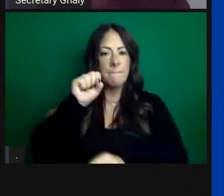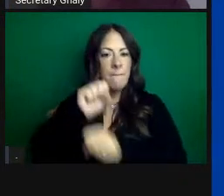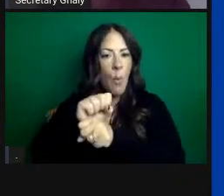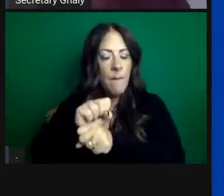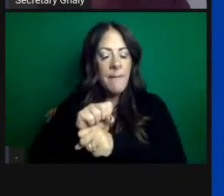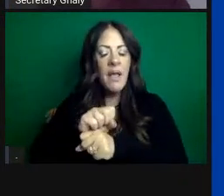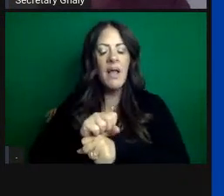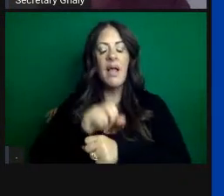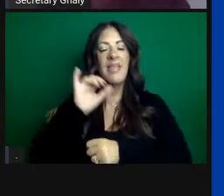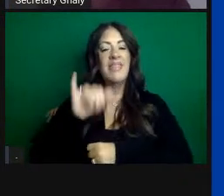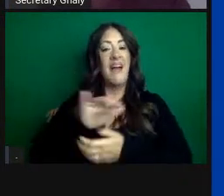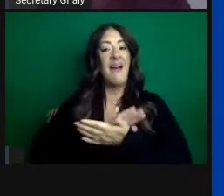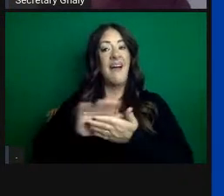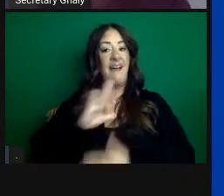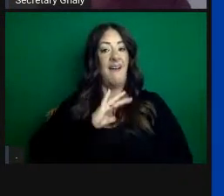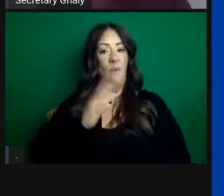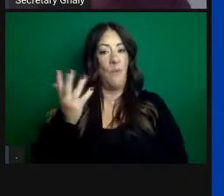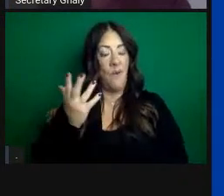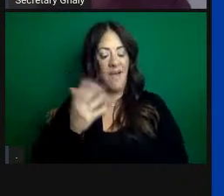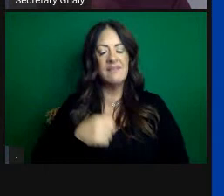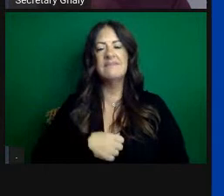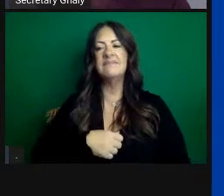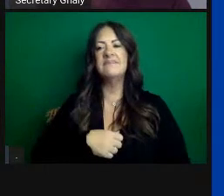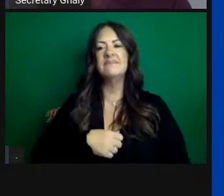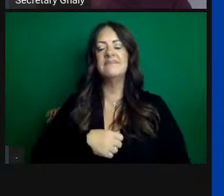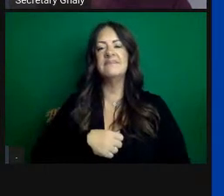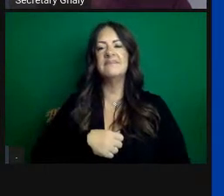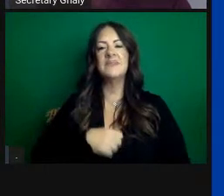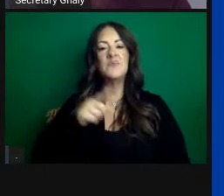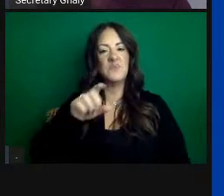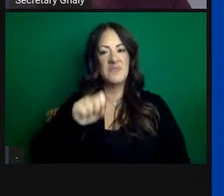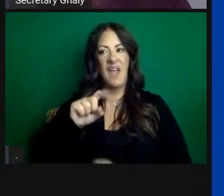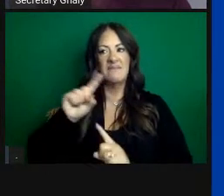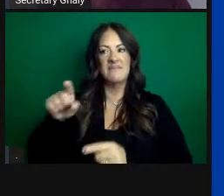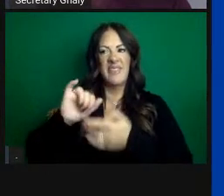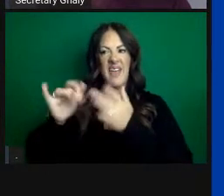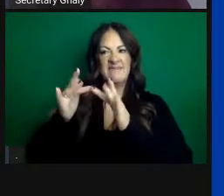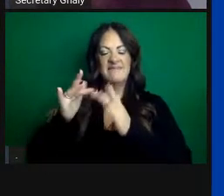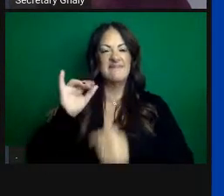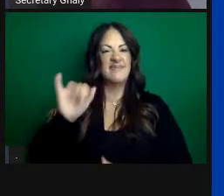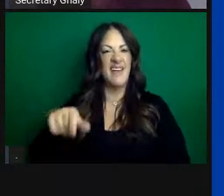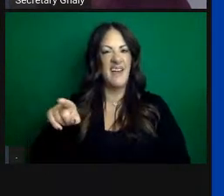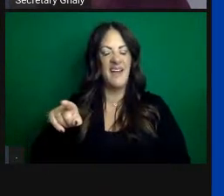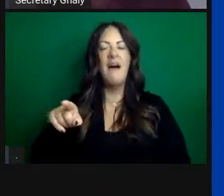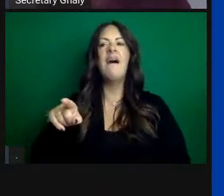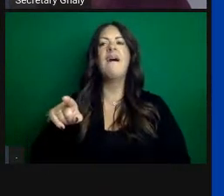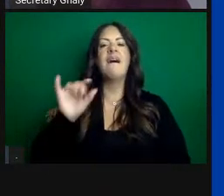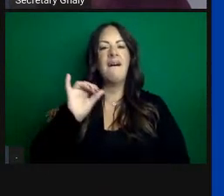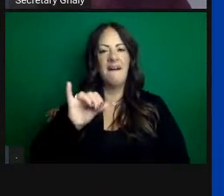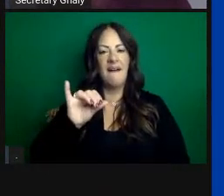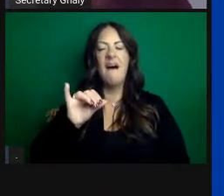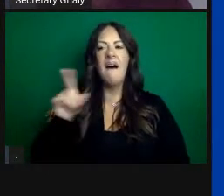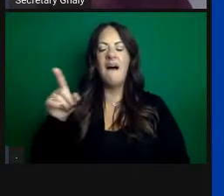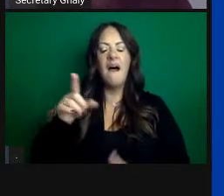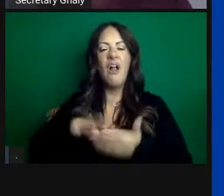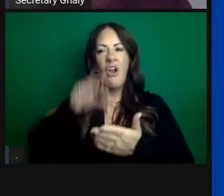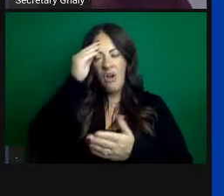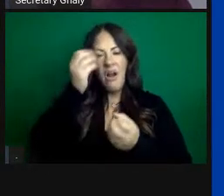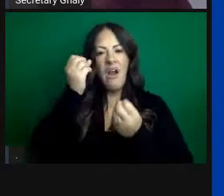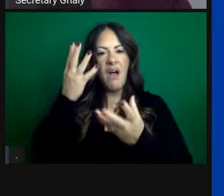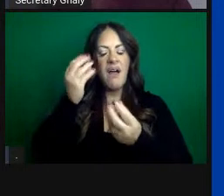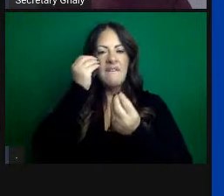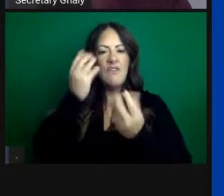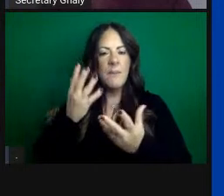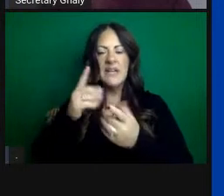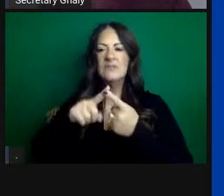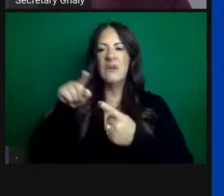about myturn.ca.gov is it's also an opportunity to seamlessly move information about vaccination into the